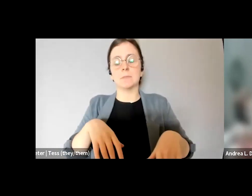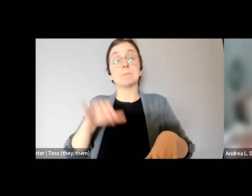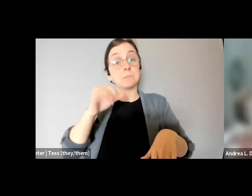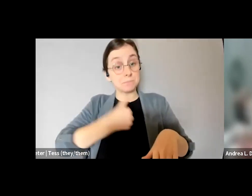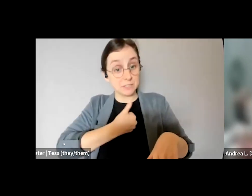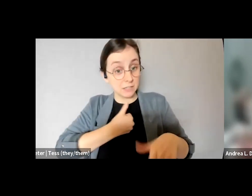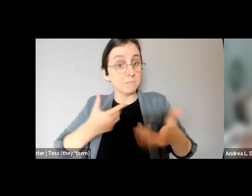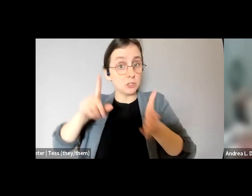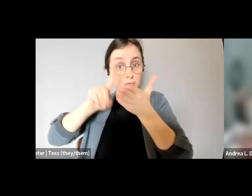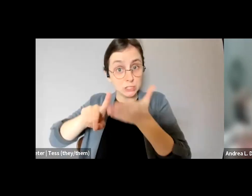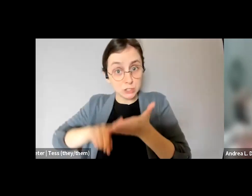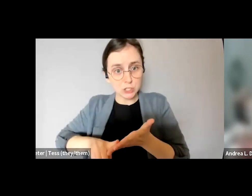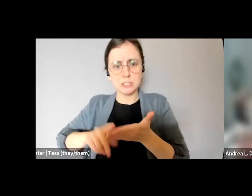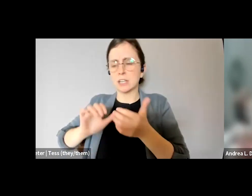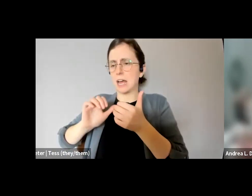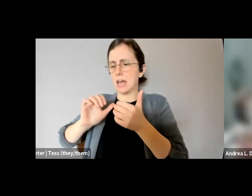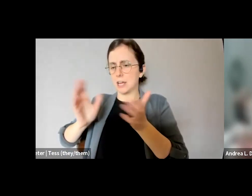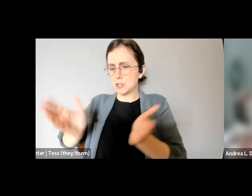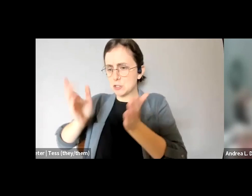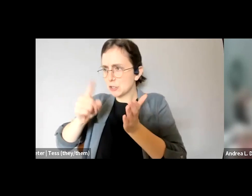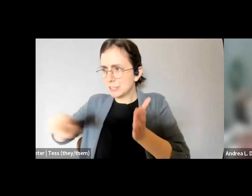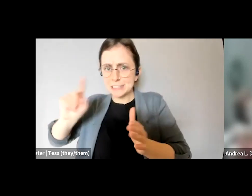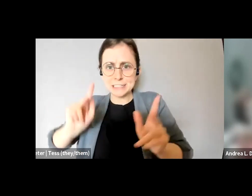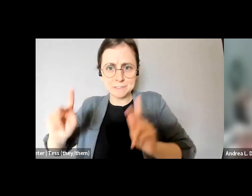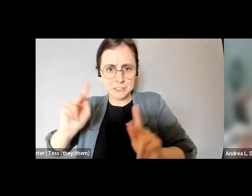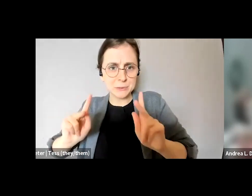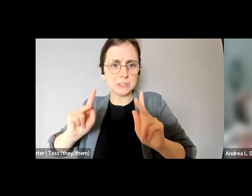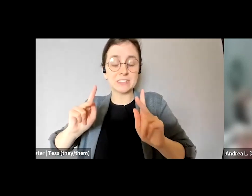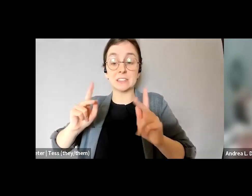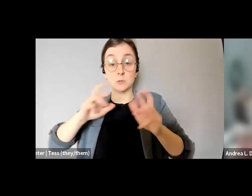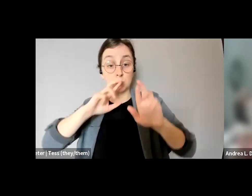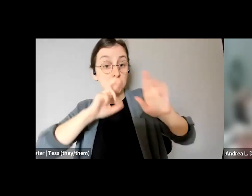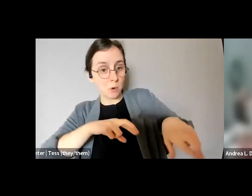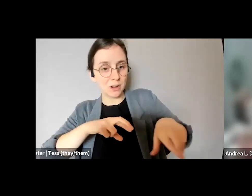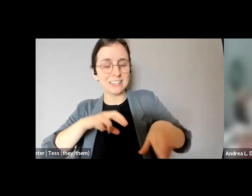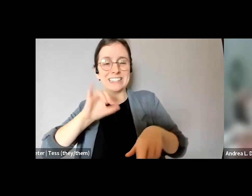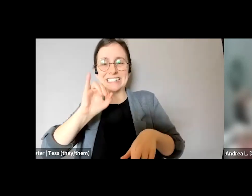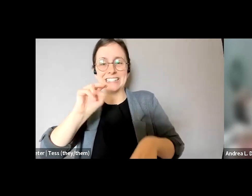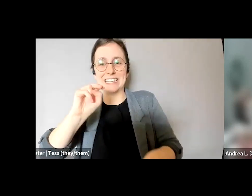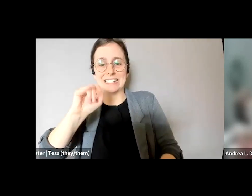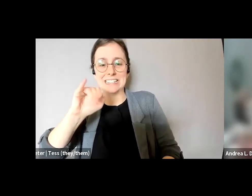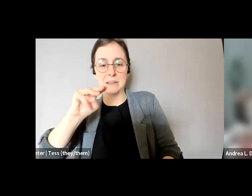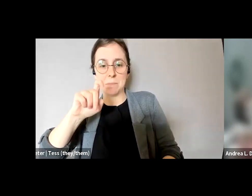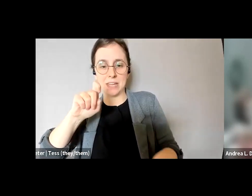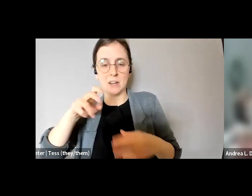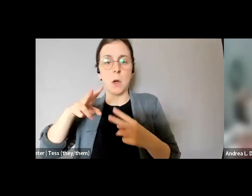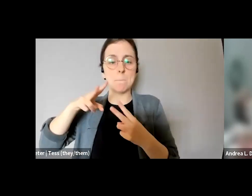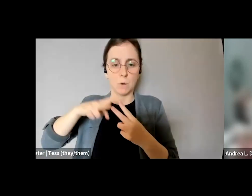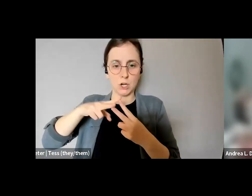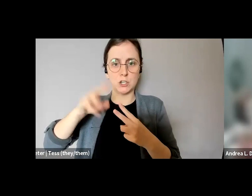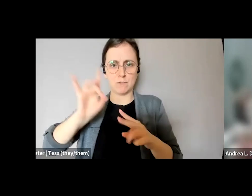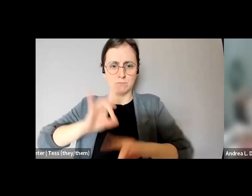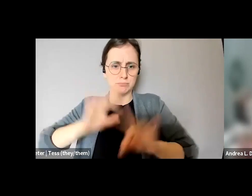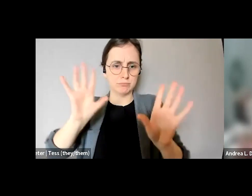encouraging individuals to report, in particular, intimate partner violence, and trying to ascertain whether individuals might